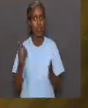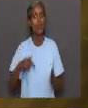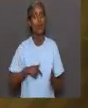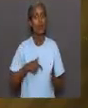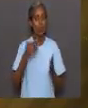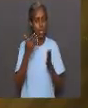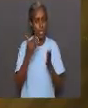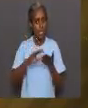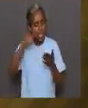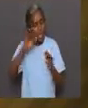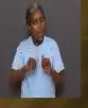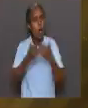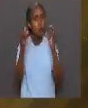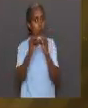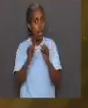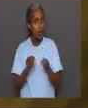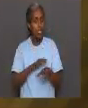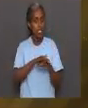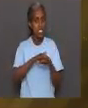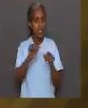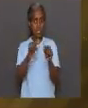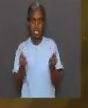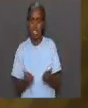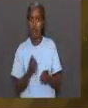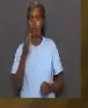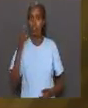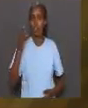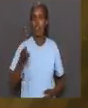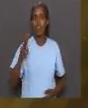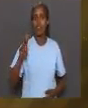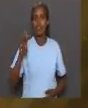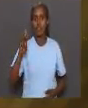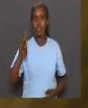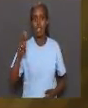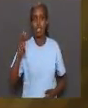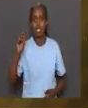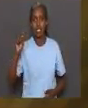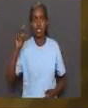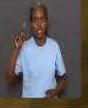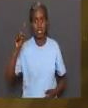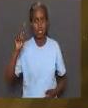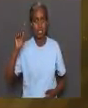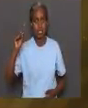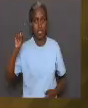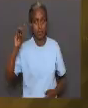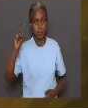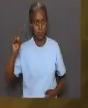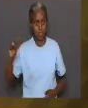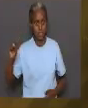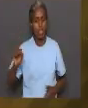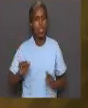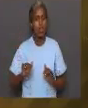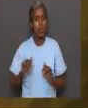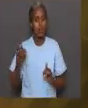calculate the surface area of a frustum. We also learned how to